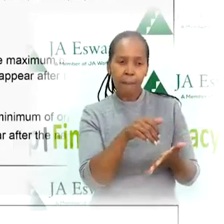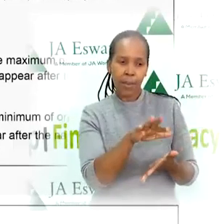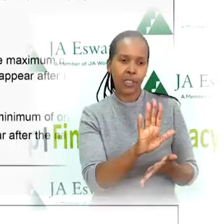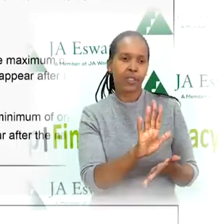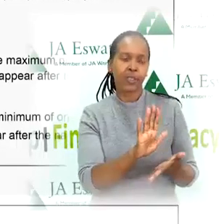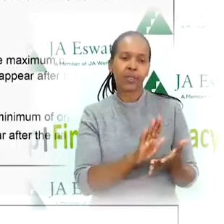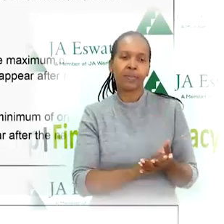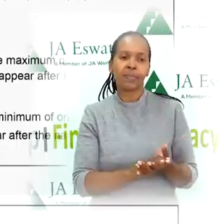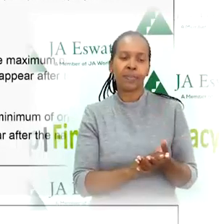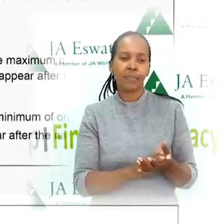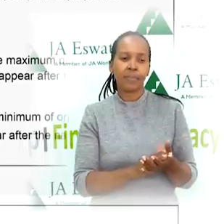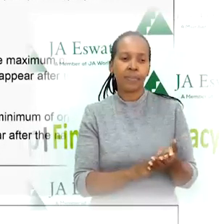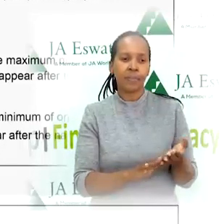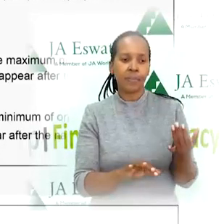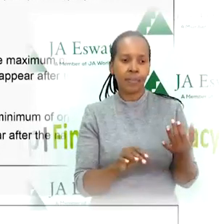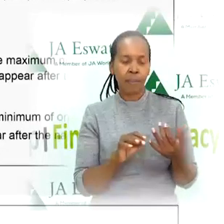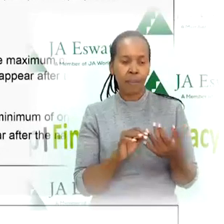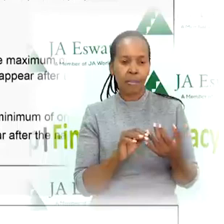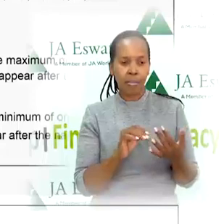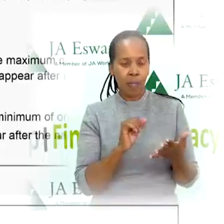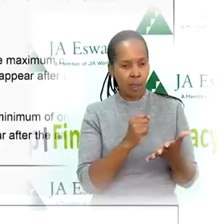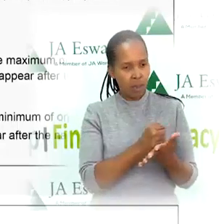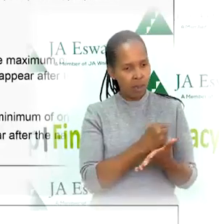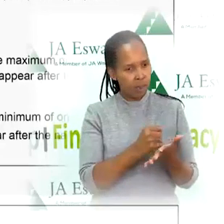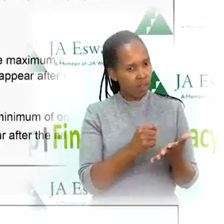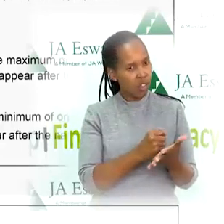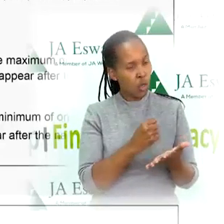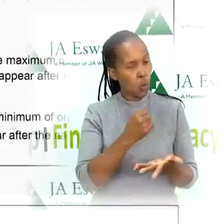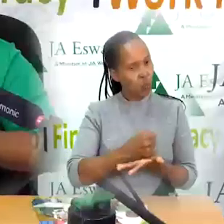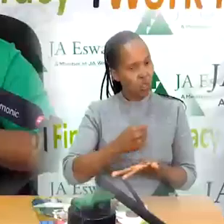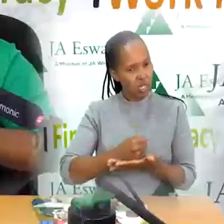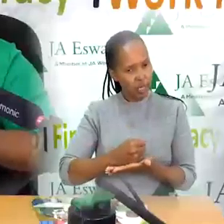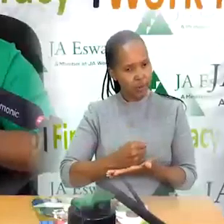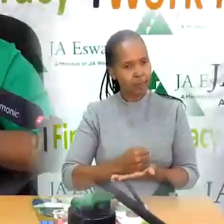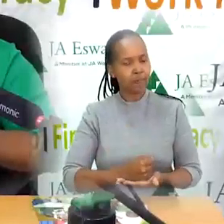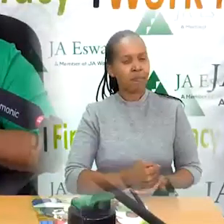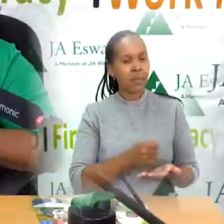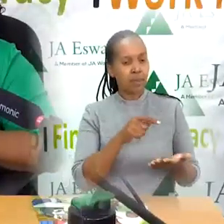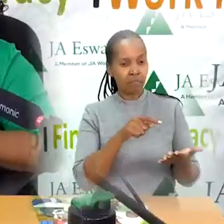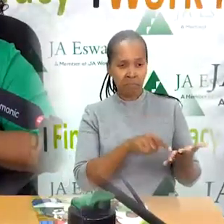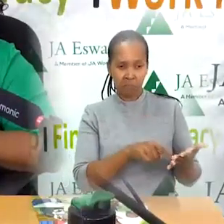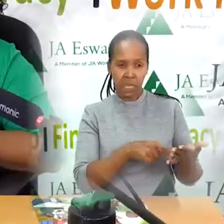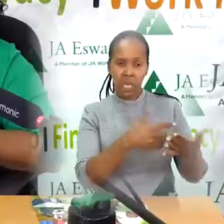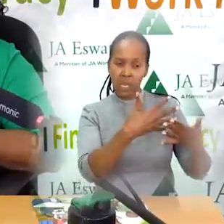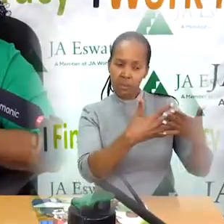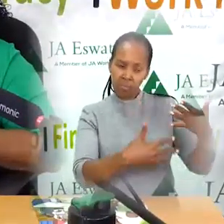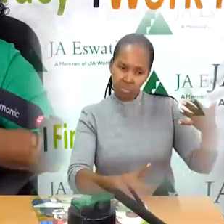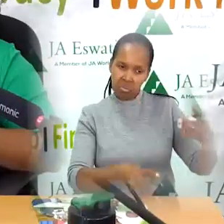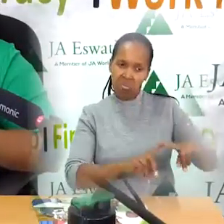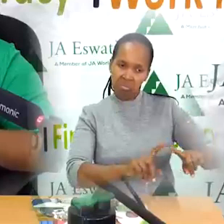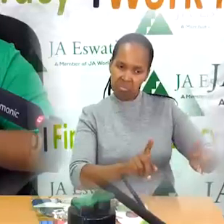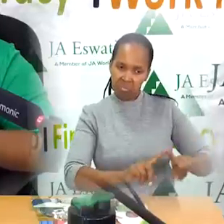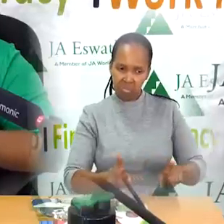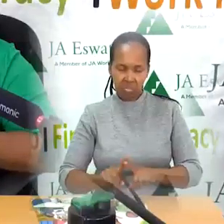Office, Companies Proprietors Registration Office, and also they have a separate legal entity, therefore